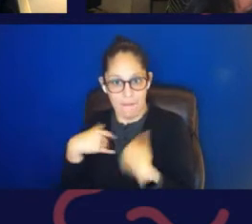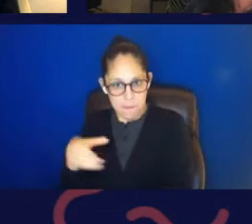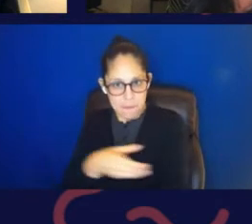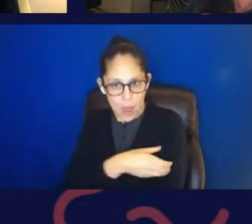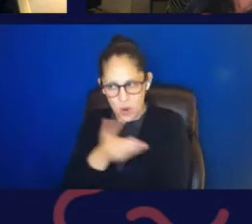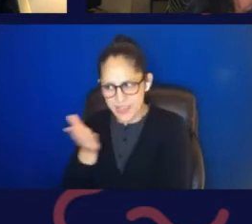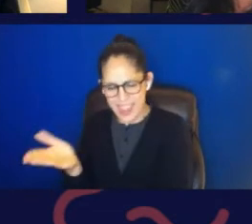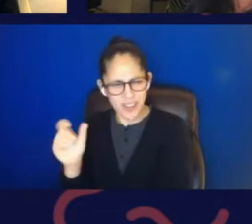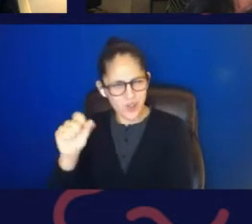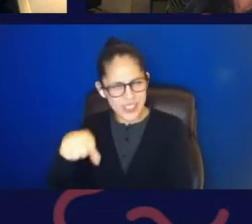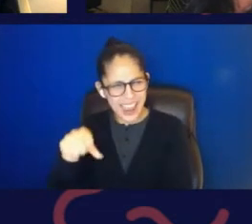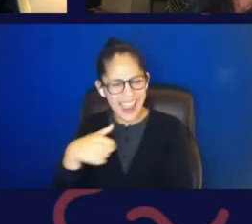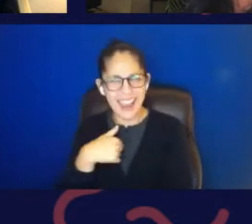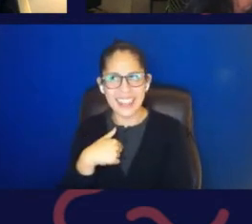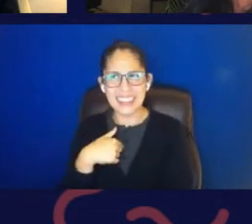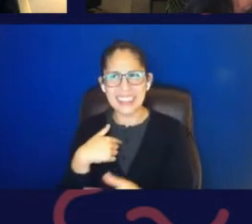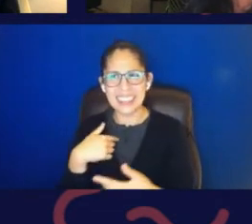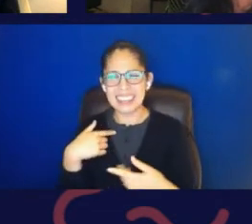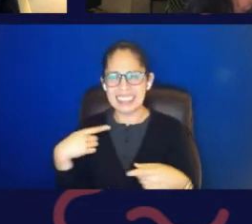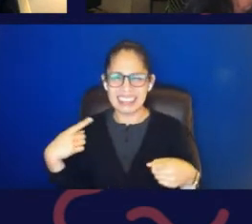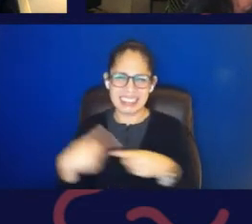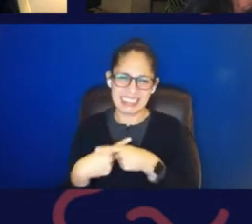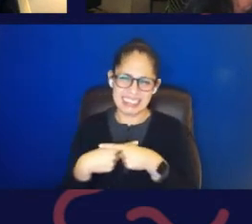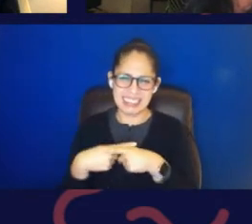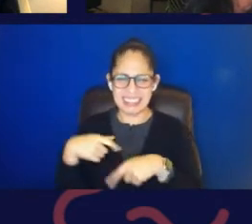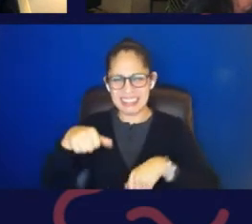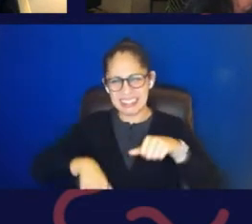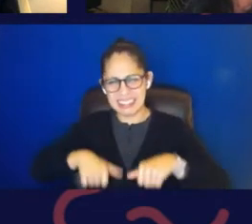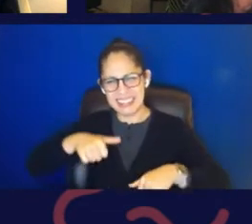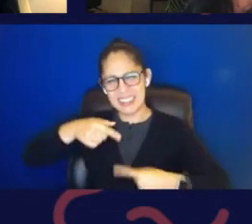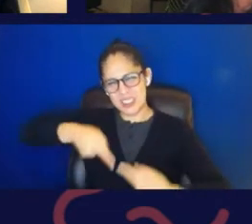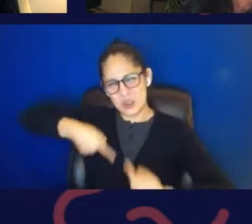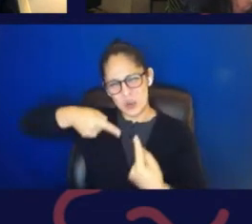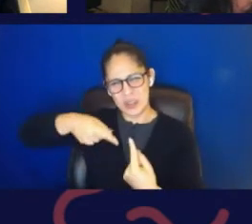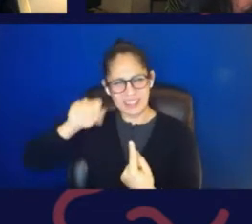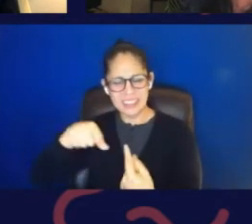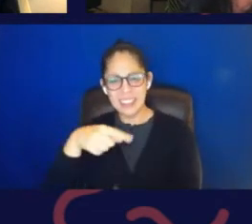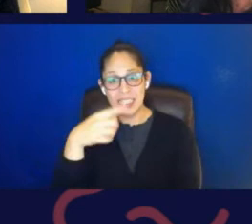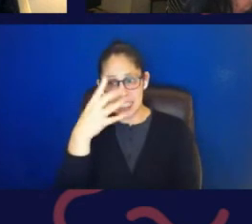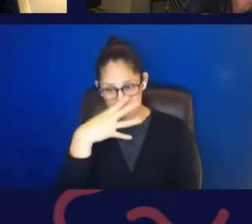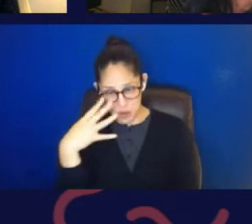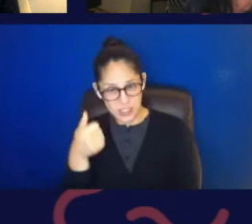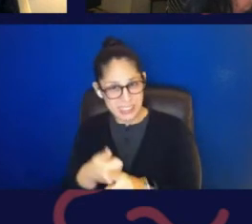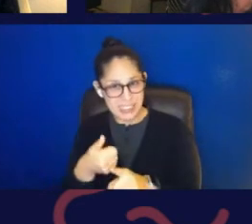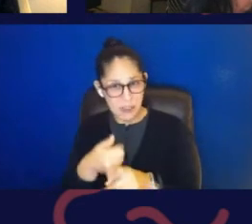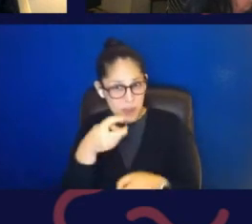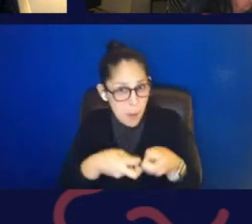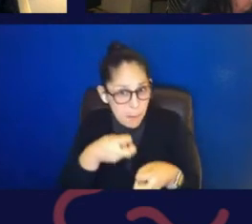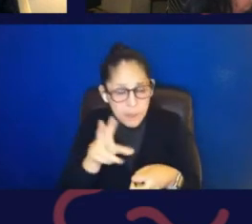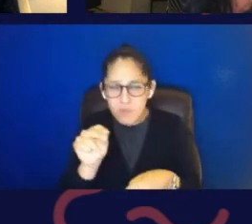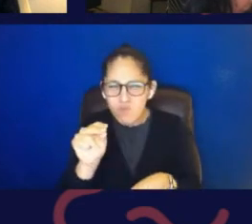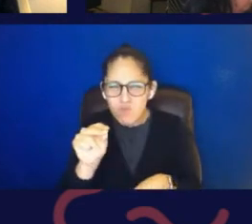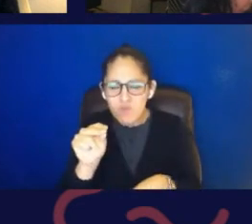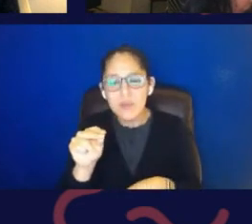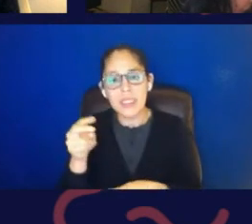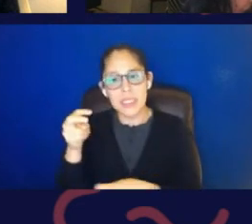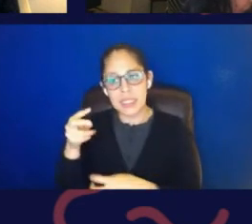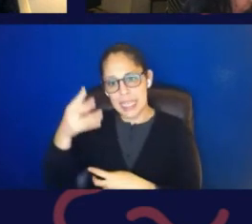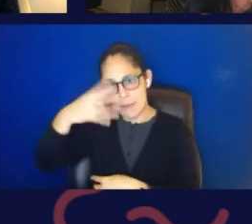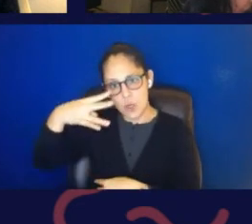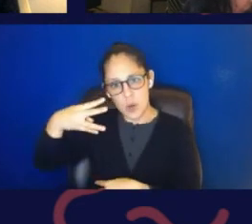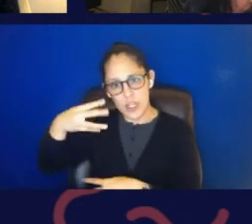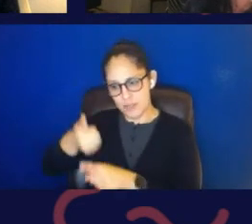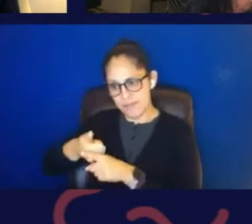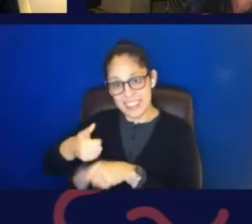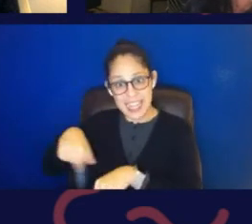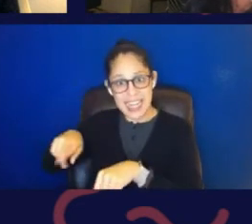me, yeah, like, as you know, to restate Daniel's question, like, immigration isn't the problem. Like, immigration is the natural pattern that we